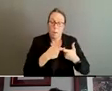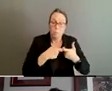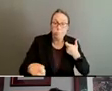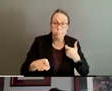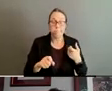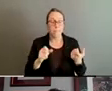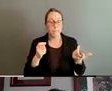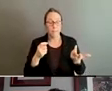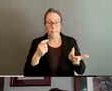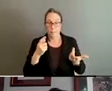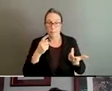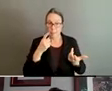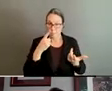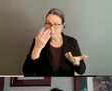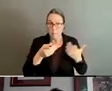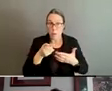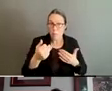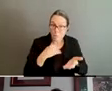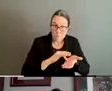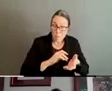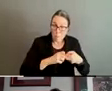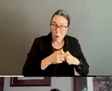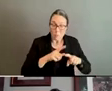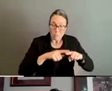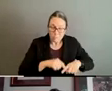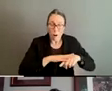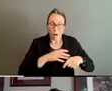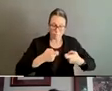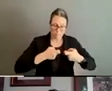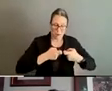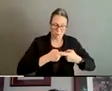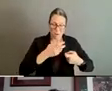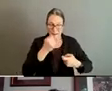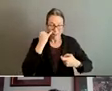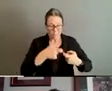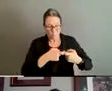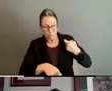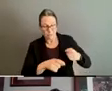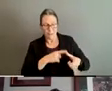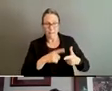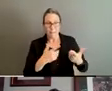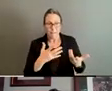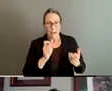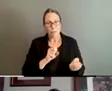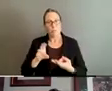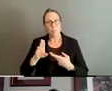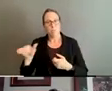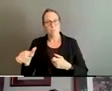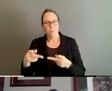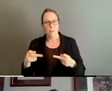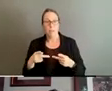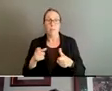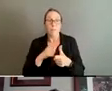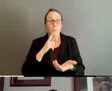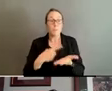have medical equipment that's dependent on that power. And so we're going to first talk about shelter evacuation. Really